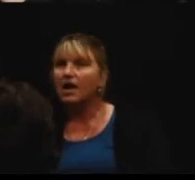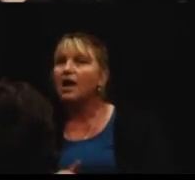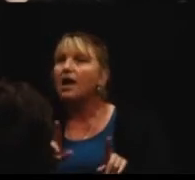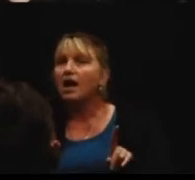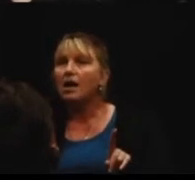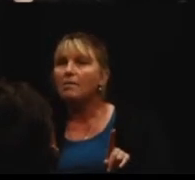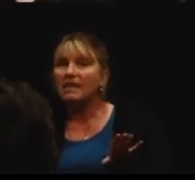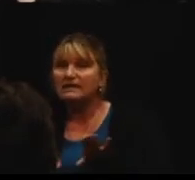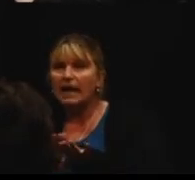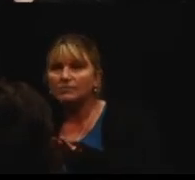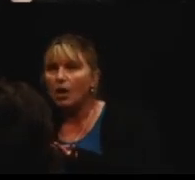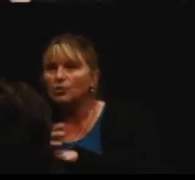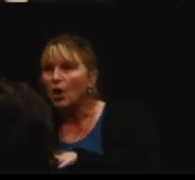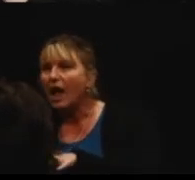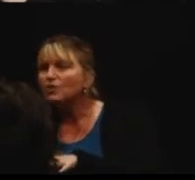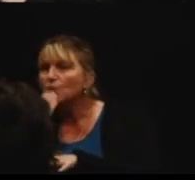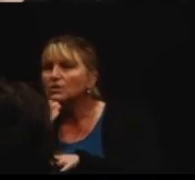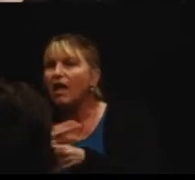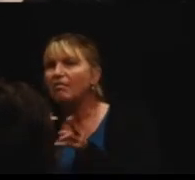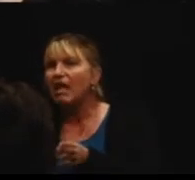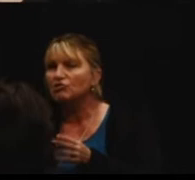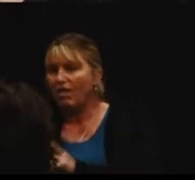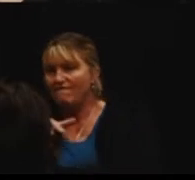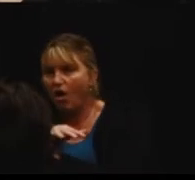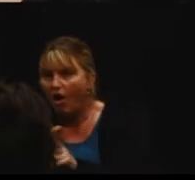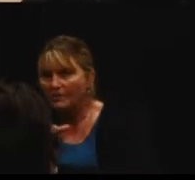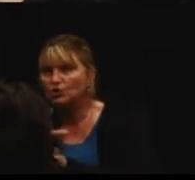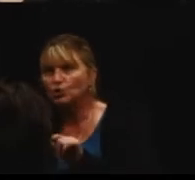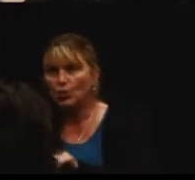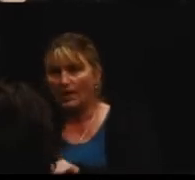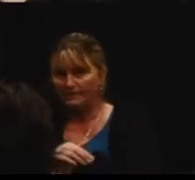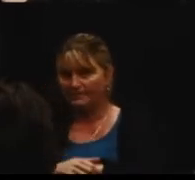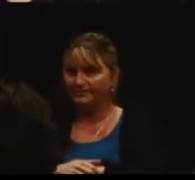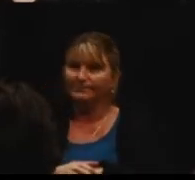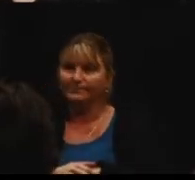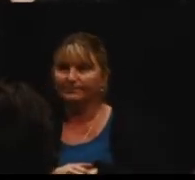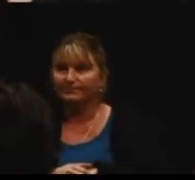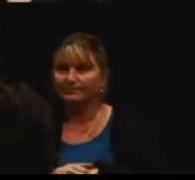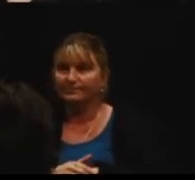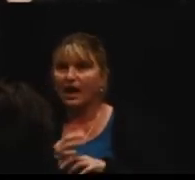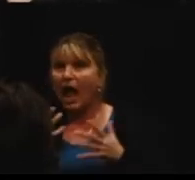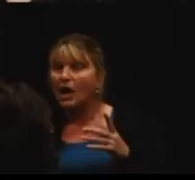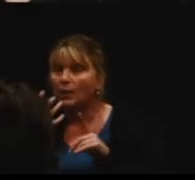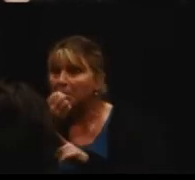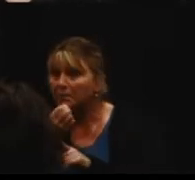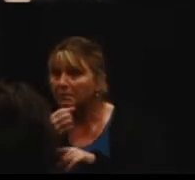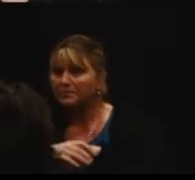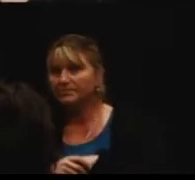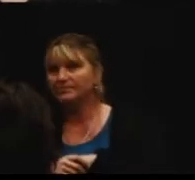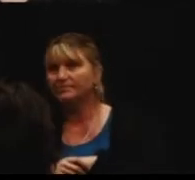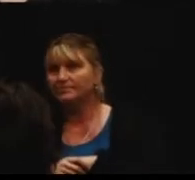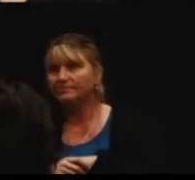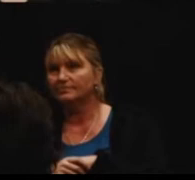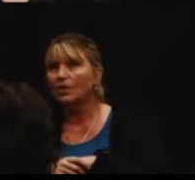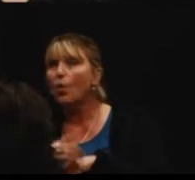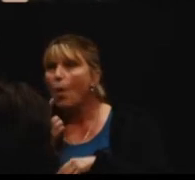increasing our environmental footprint. And it'll help us move up the value chain and closer to our markets. And how do we get there? There's